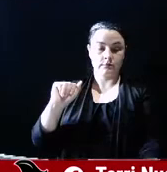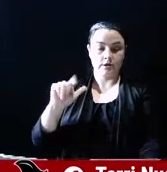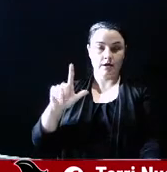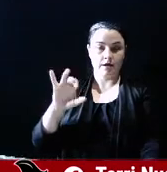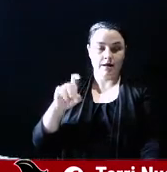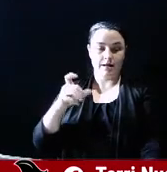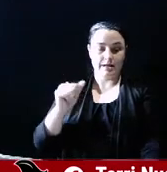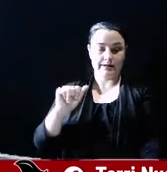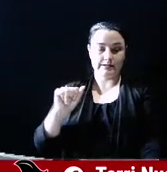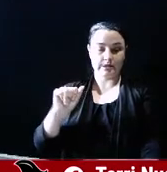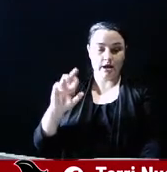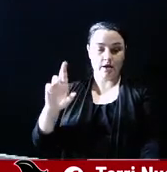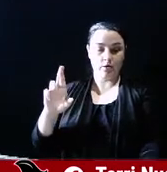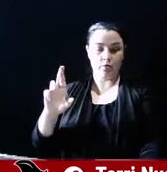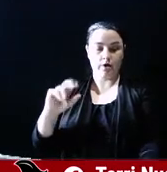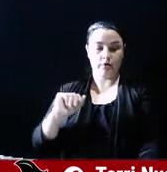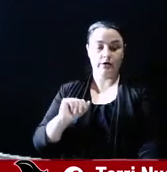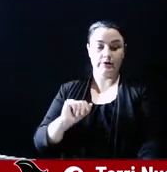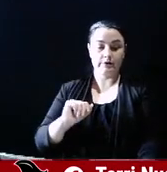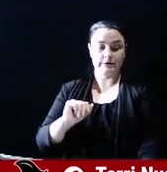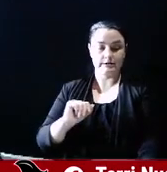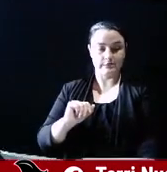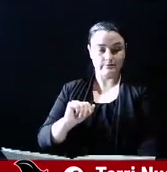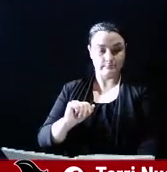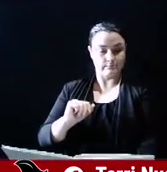Alexa Janelli Rodriguez.